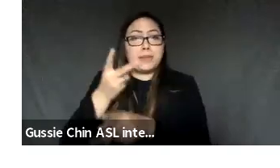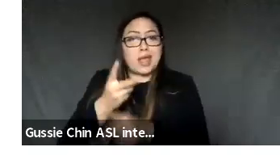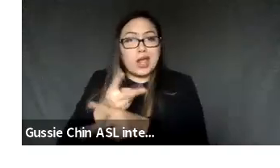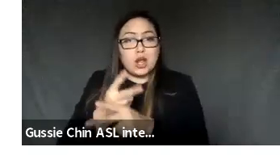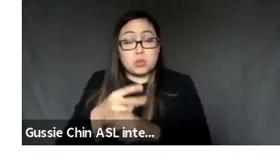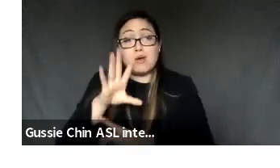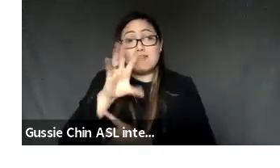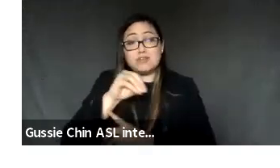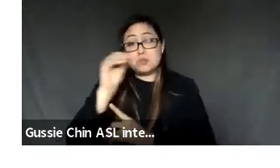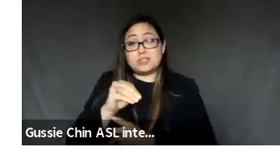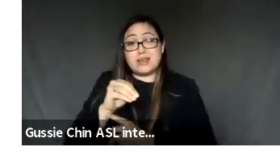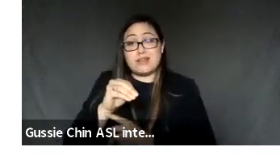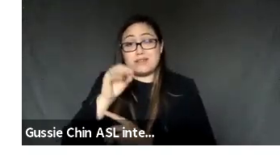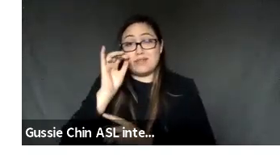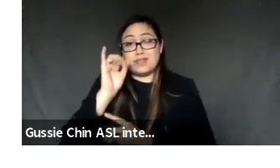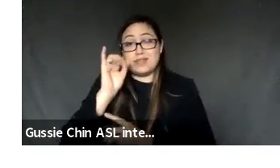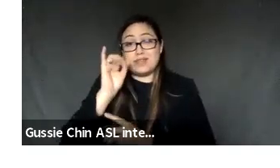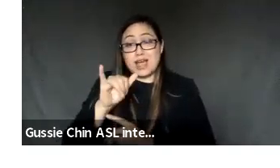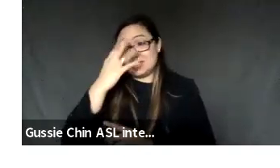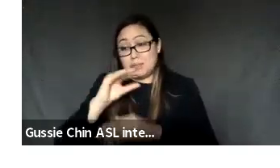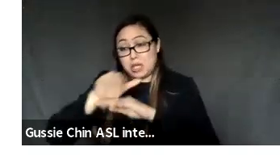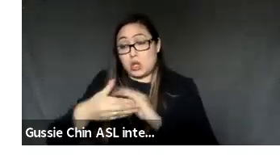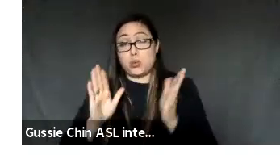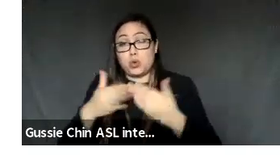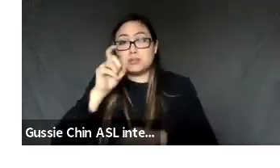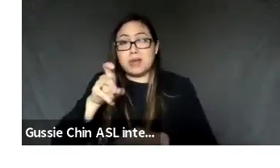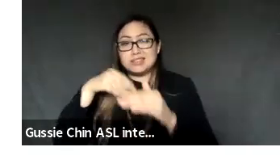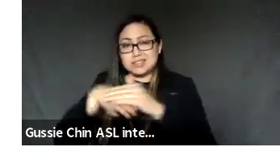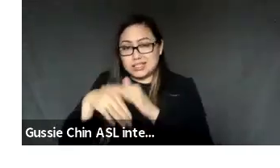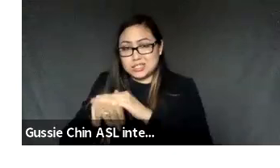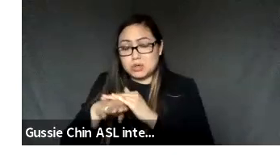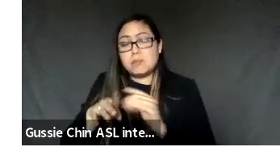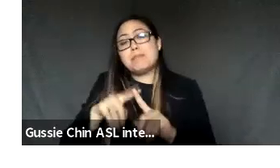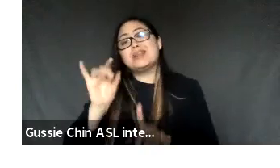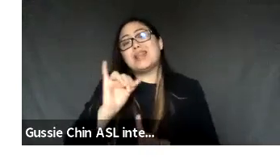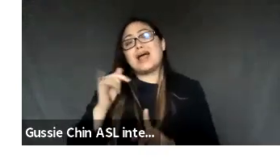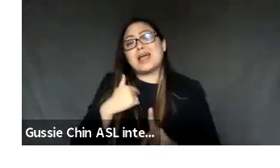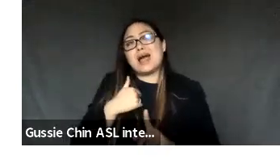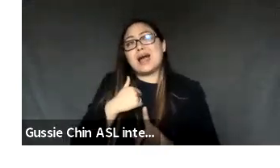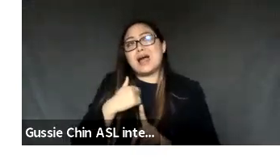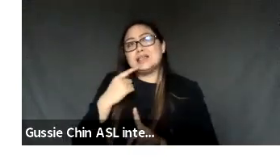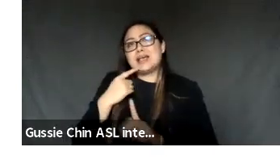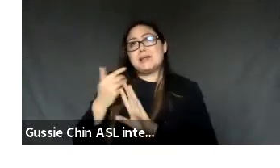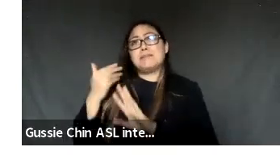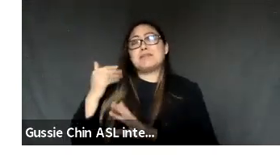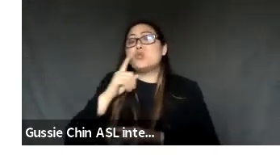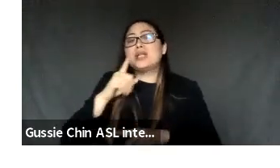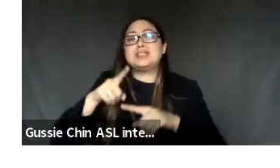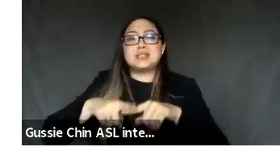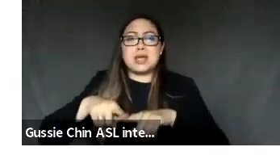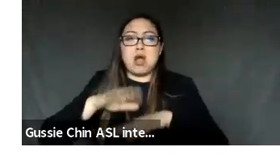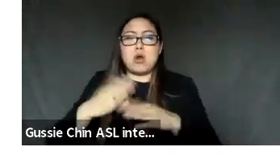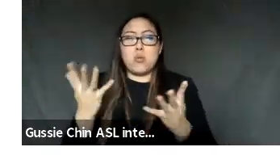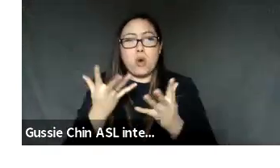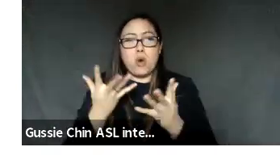50% of the patient sleeping rooms have to be accessible. So but like I always say, it depends on, what